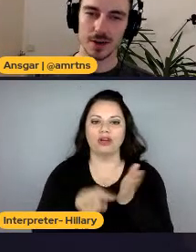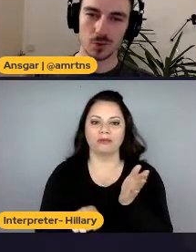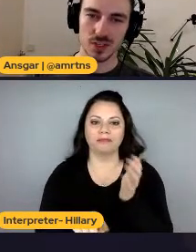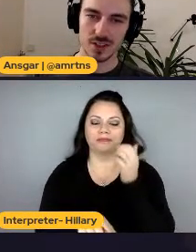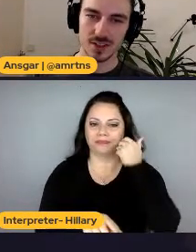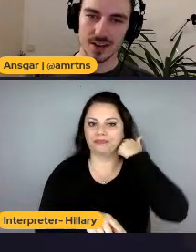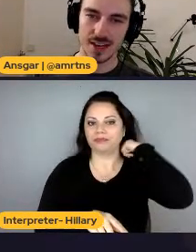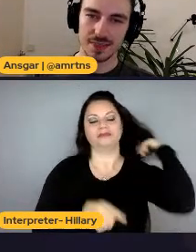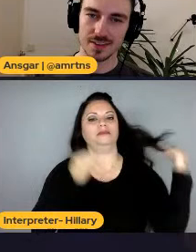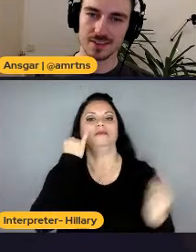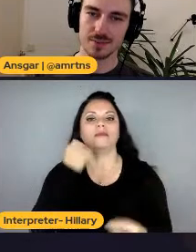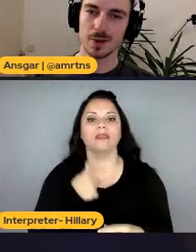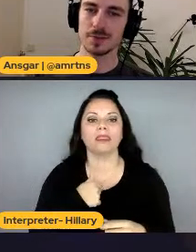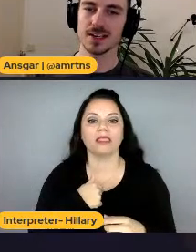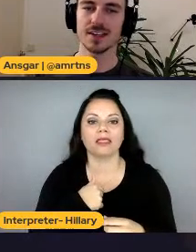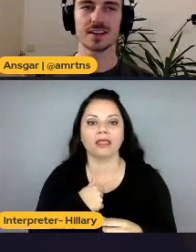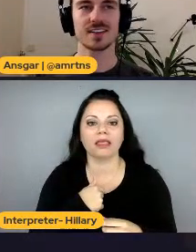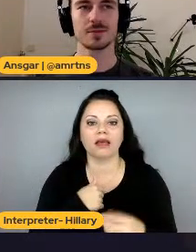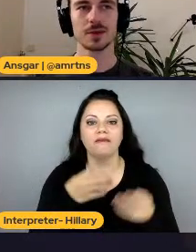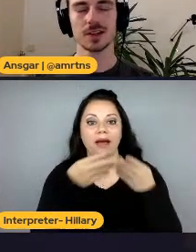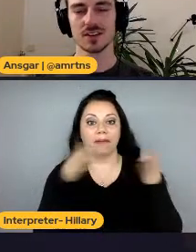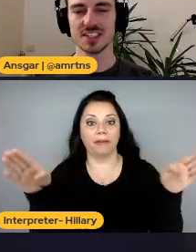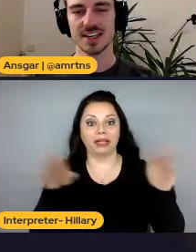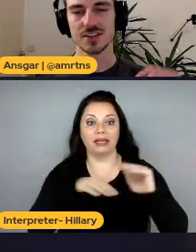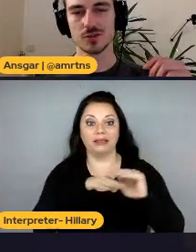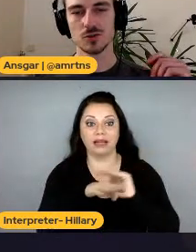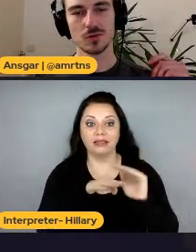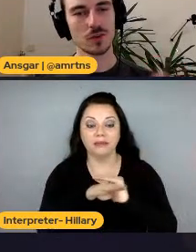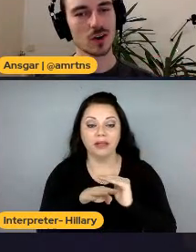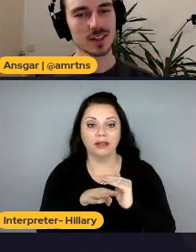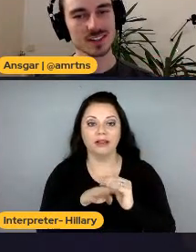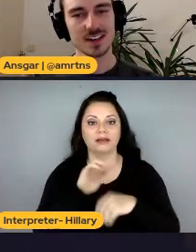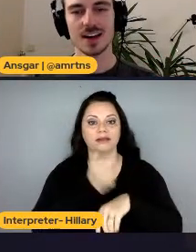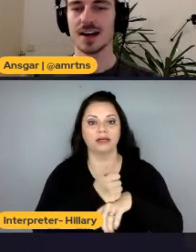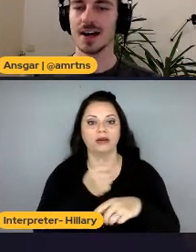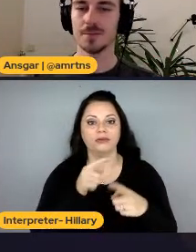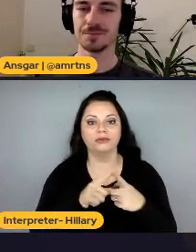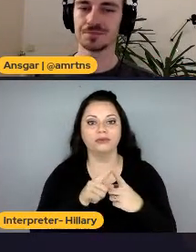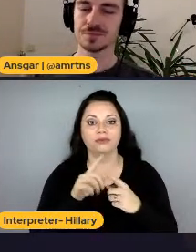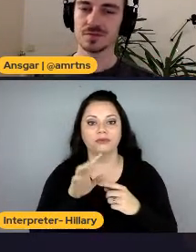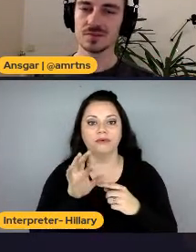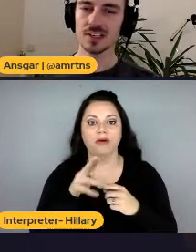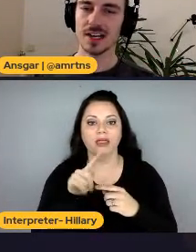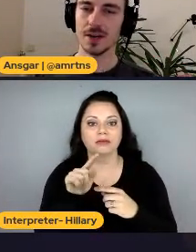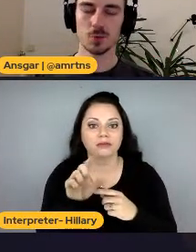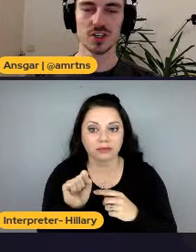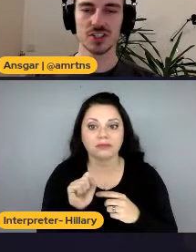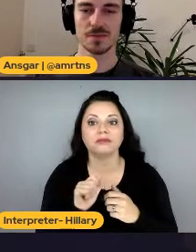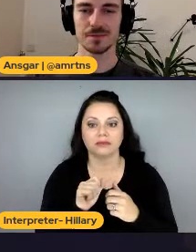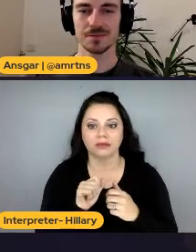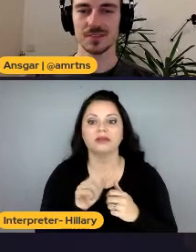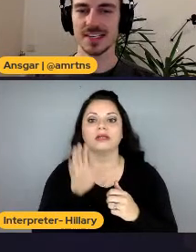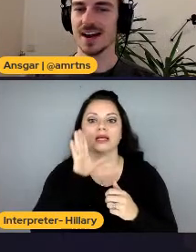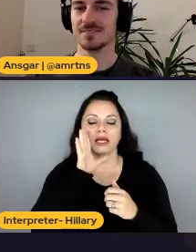if I would add this publicly accessible or set it to false, it